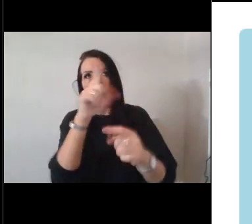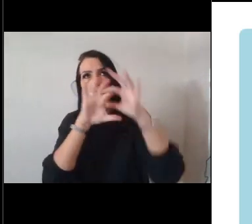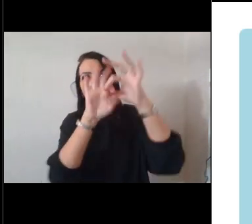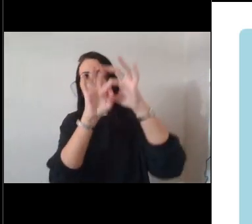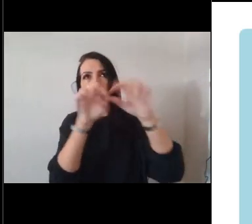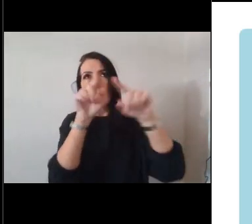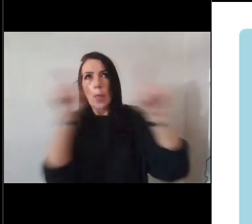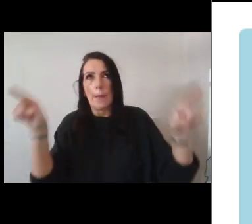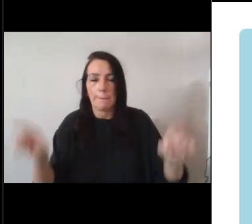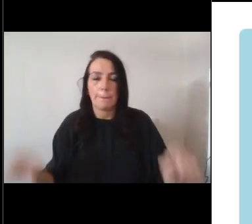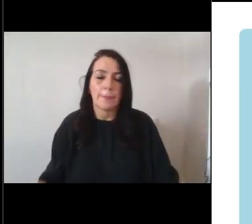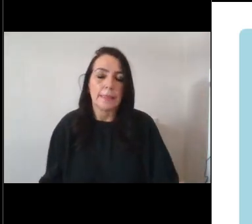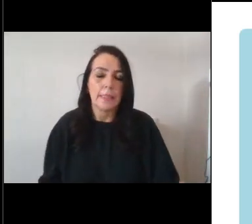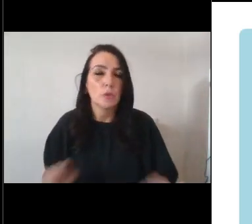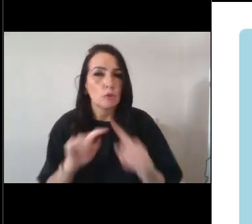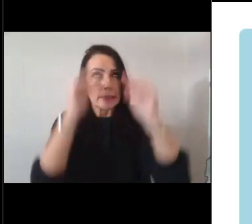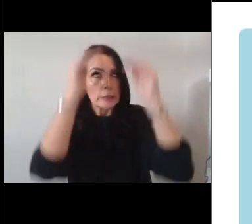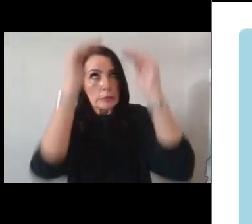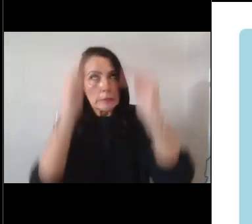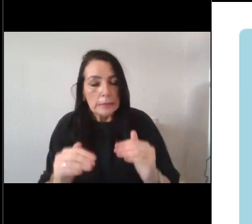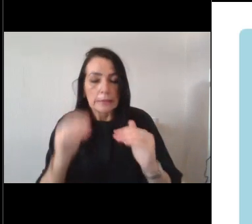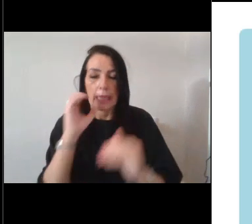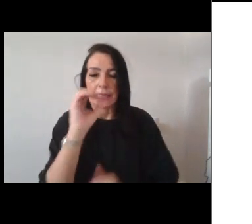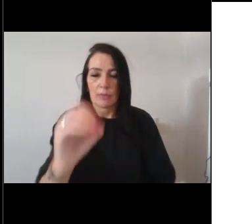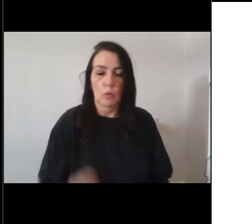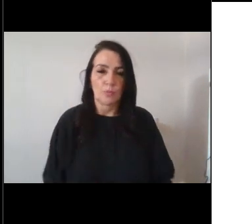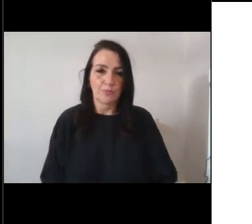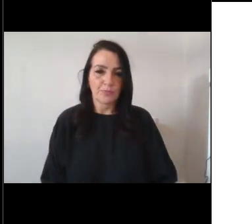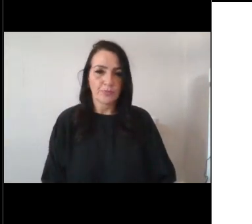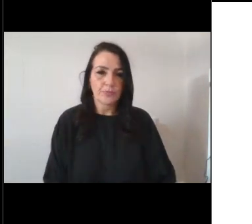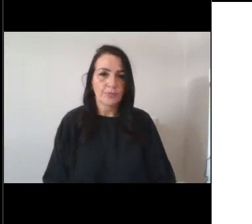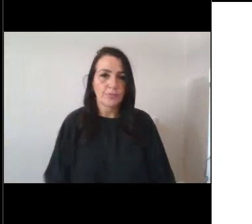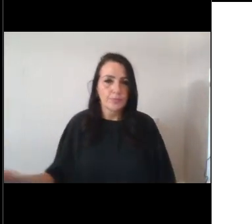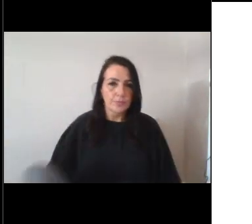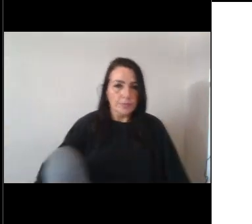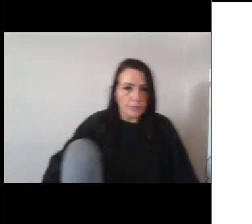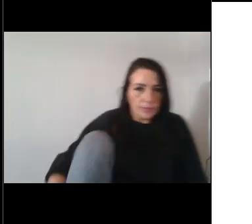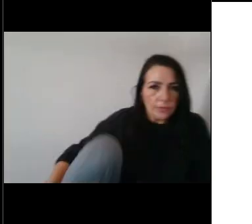journey with us for net zero. Could I have the next slide, please?